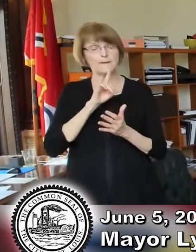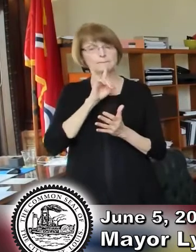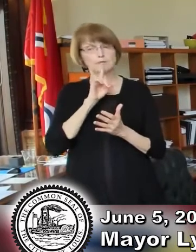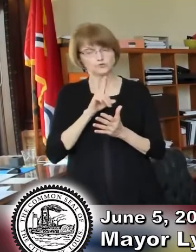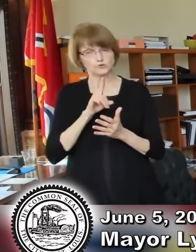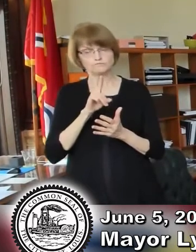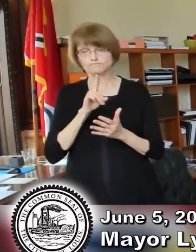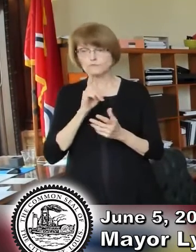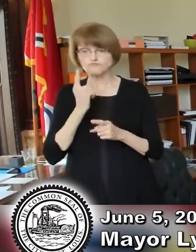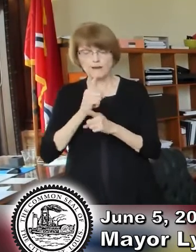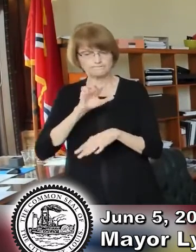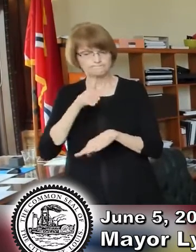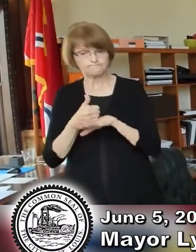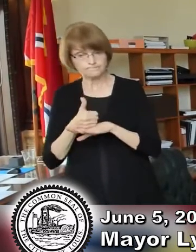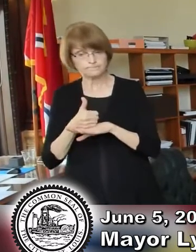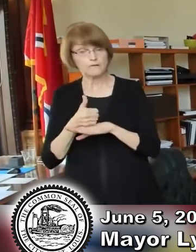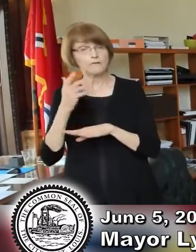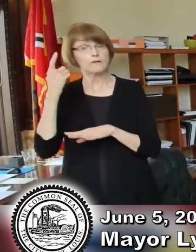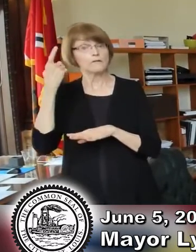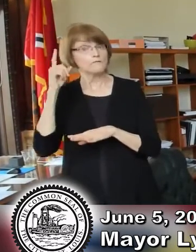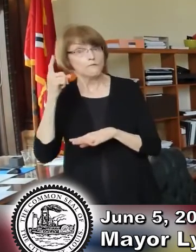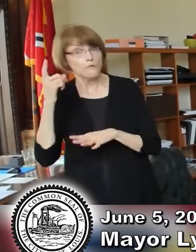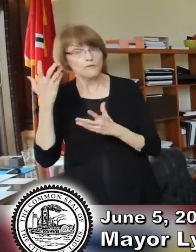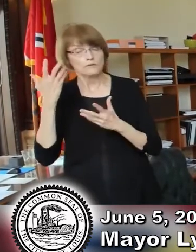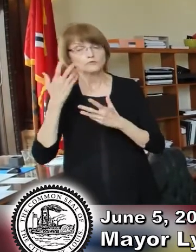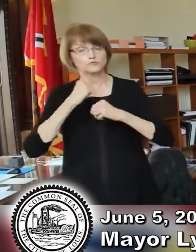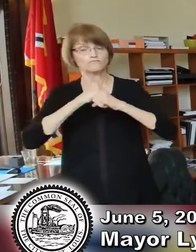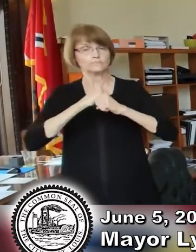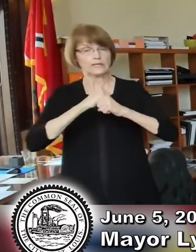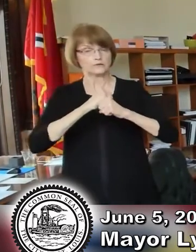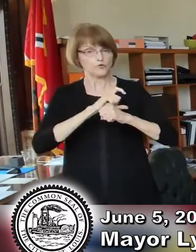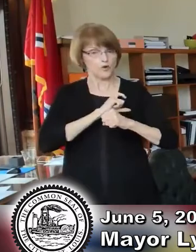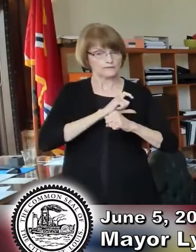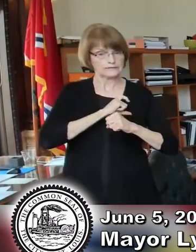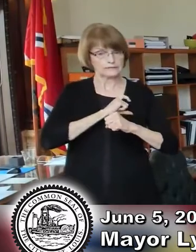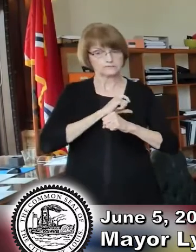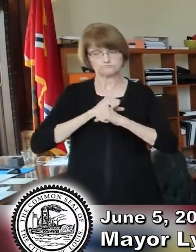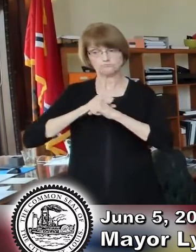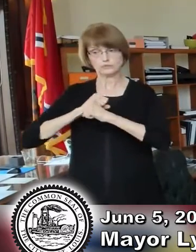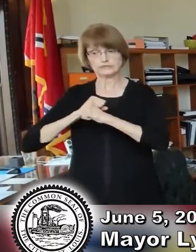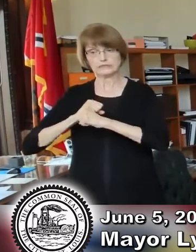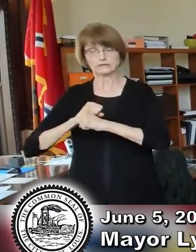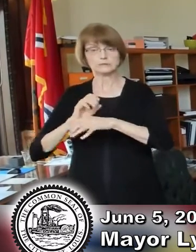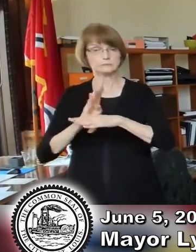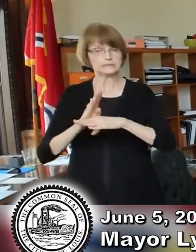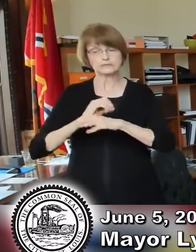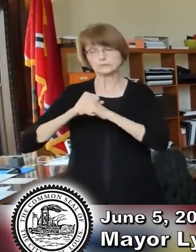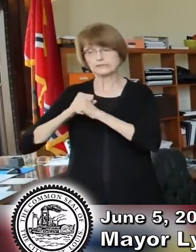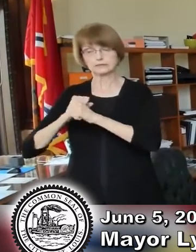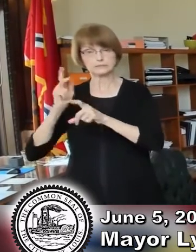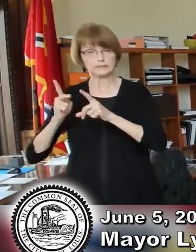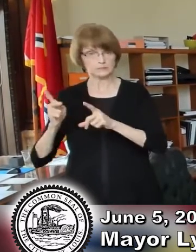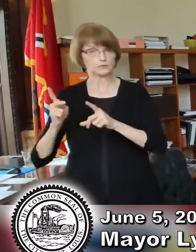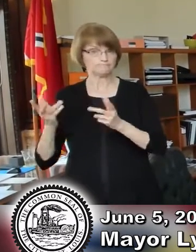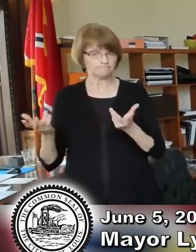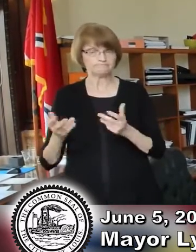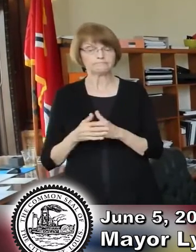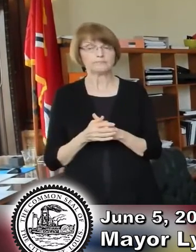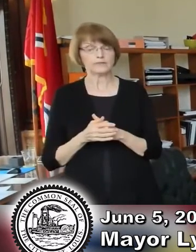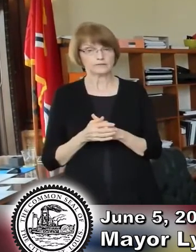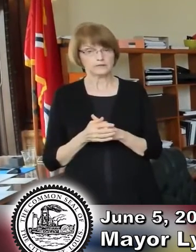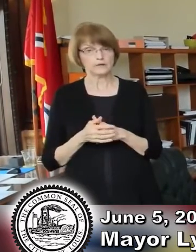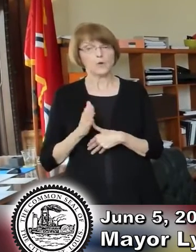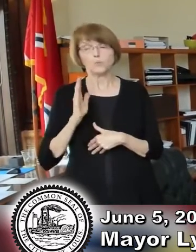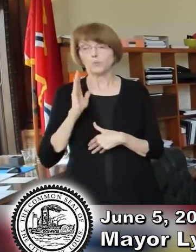officers safe and keep our residents and businesses safe. We will take every